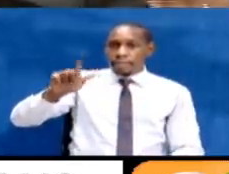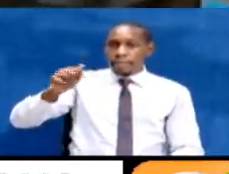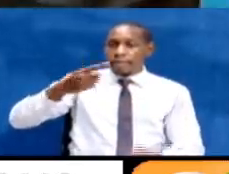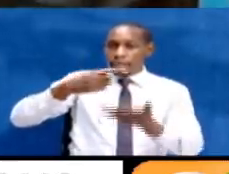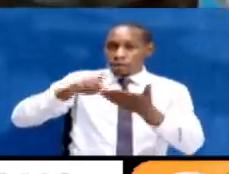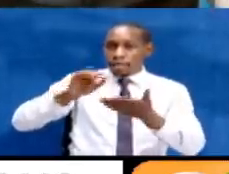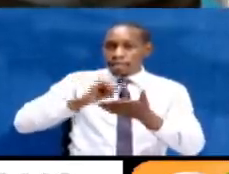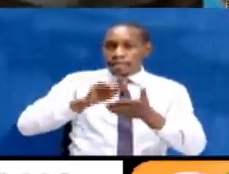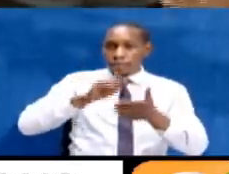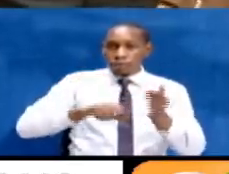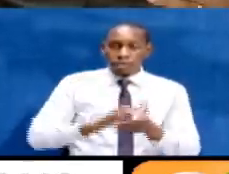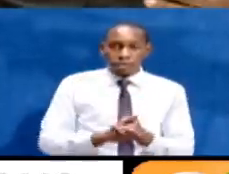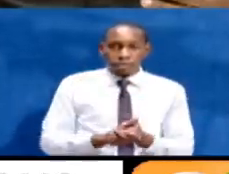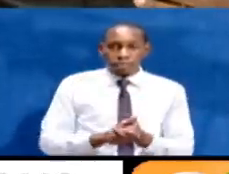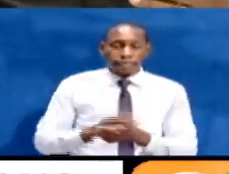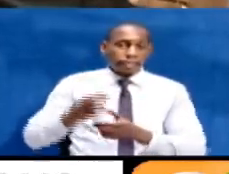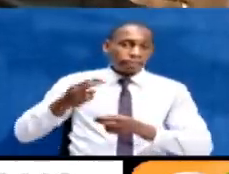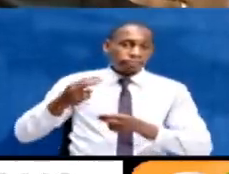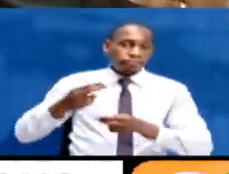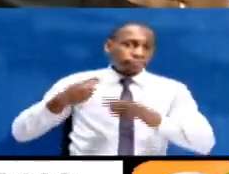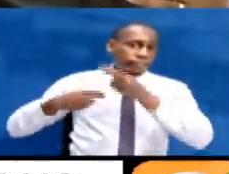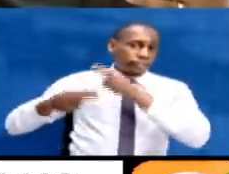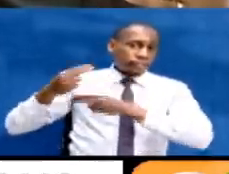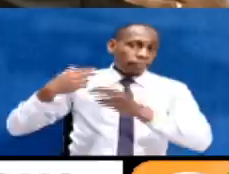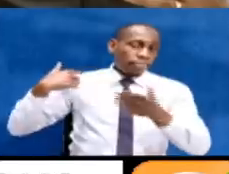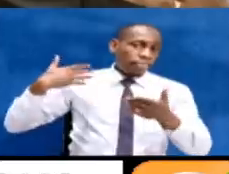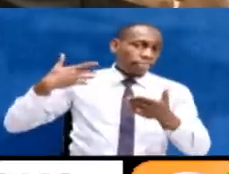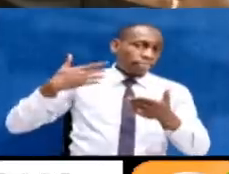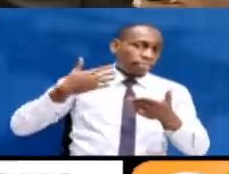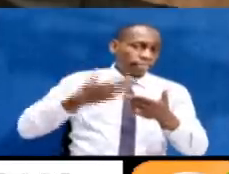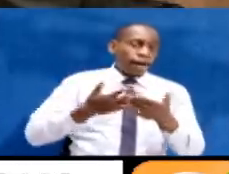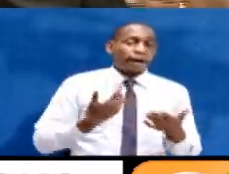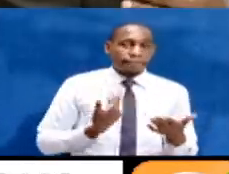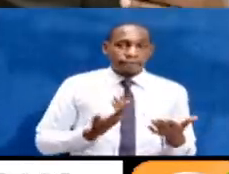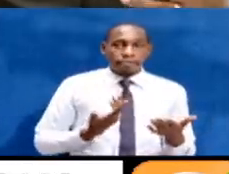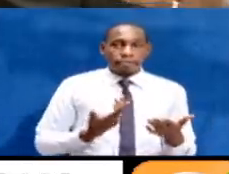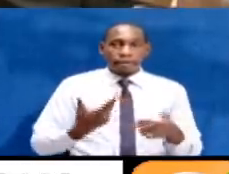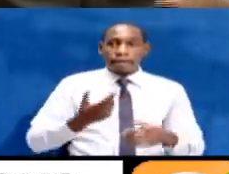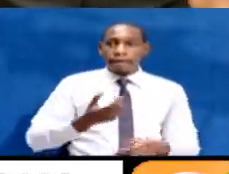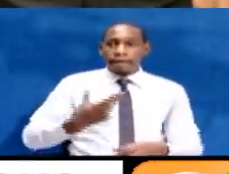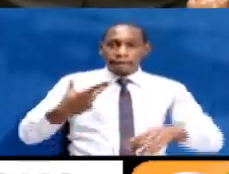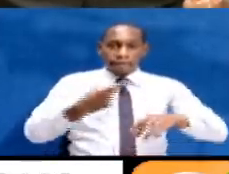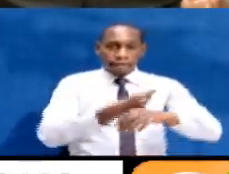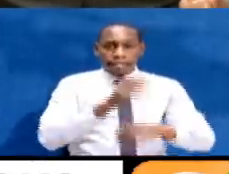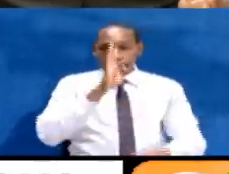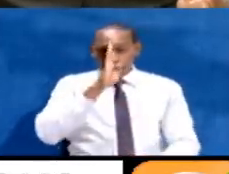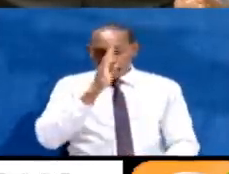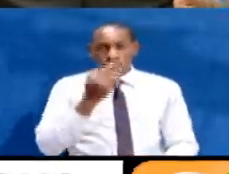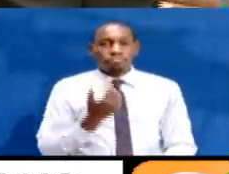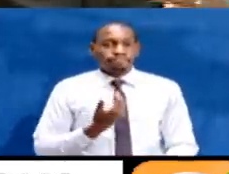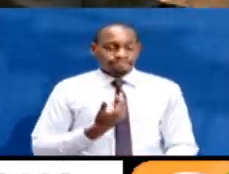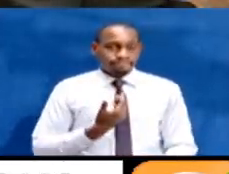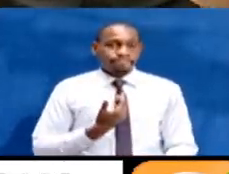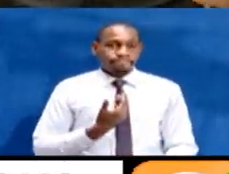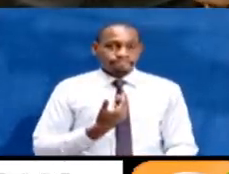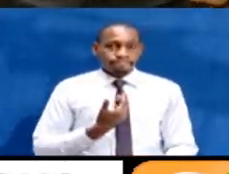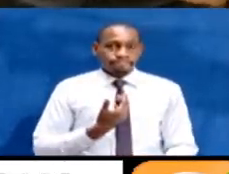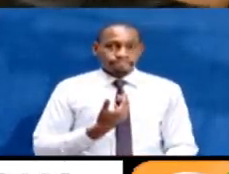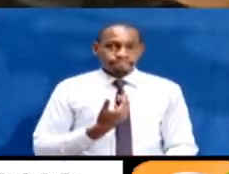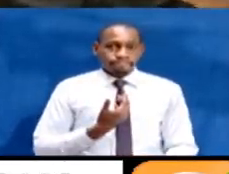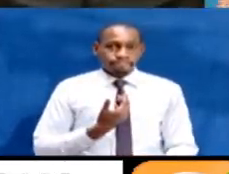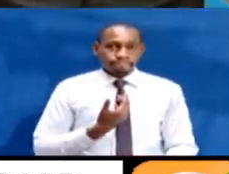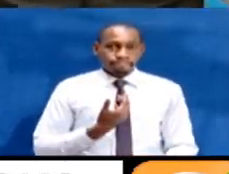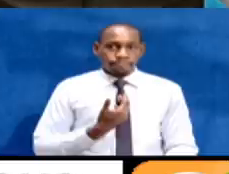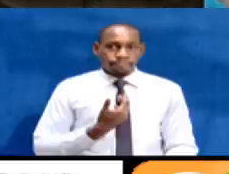there. There is a very long history of vaccine hesitancy. In